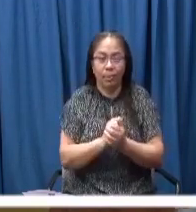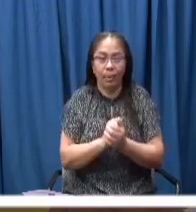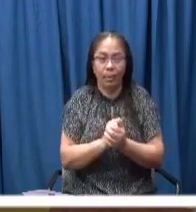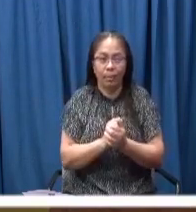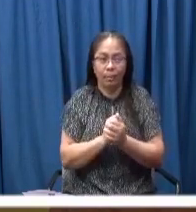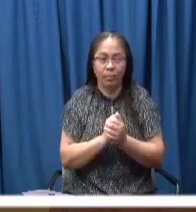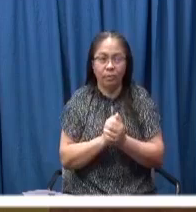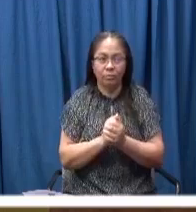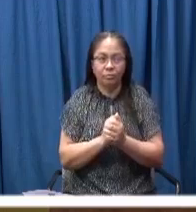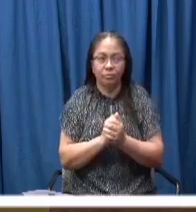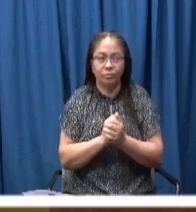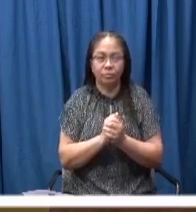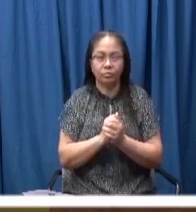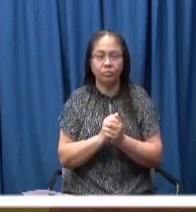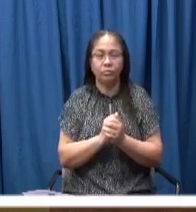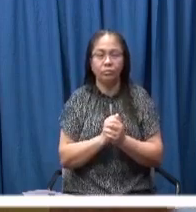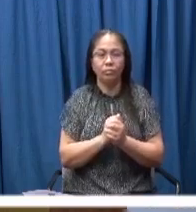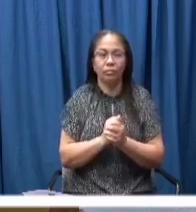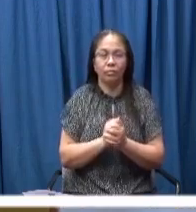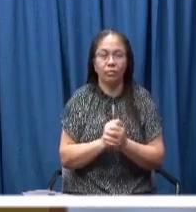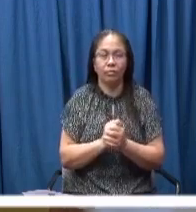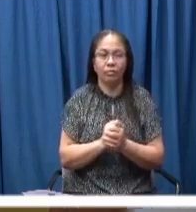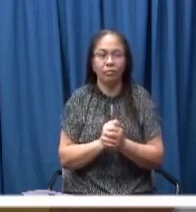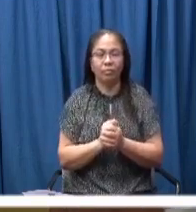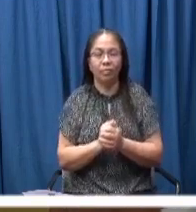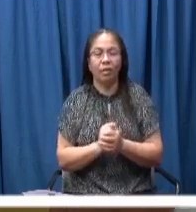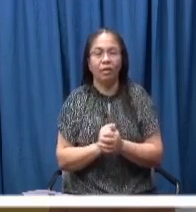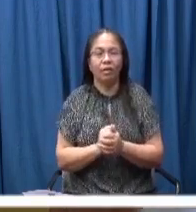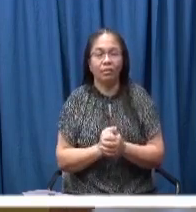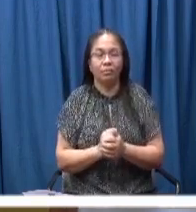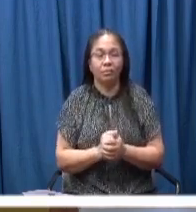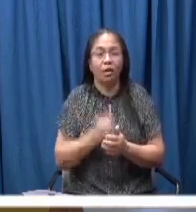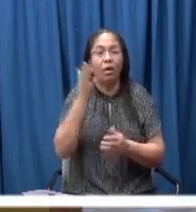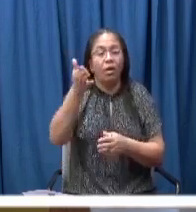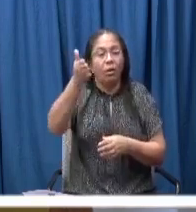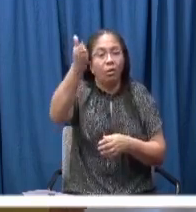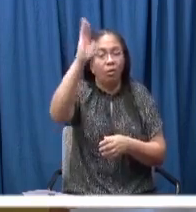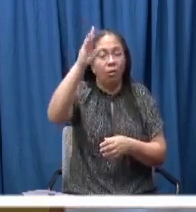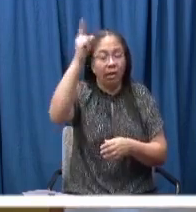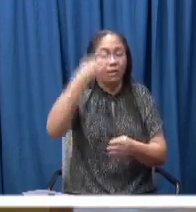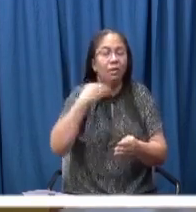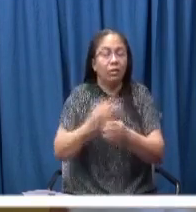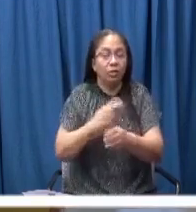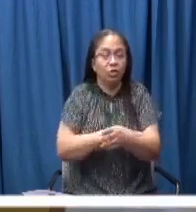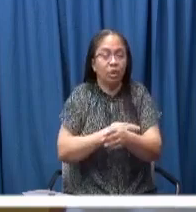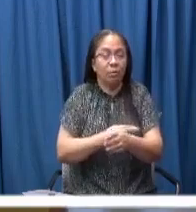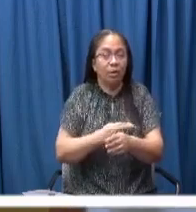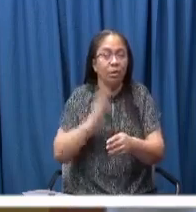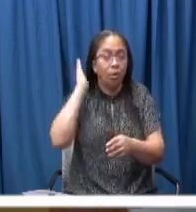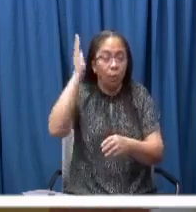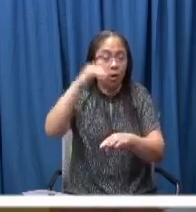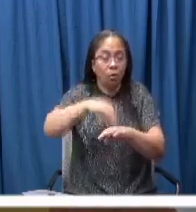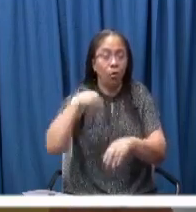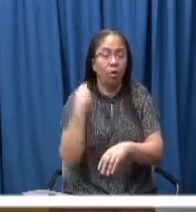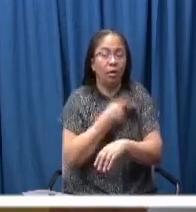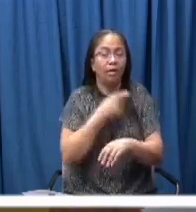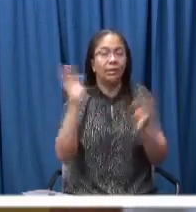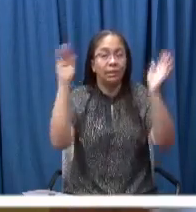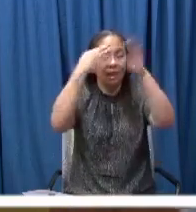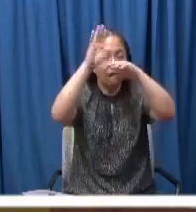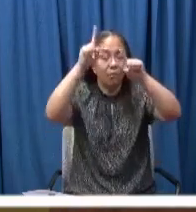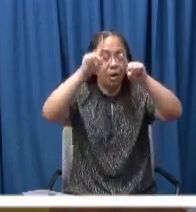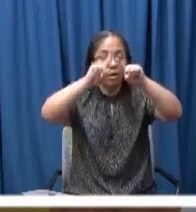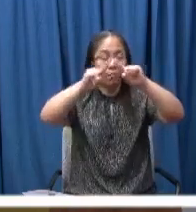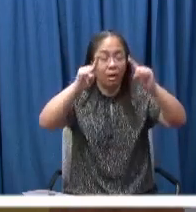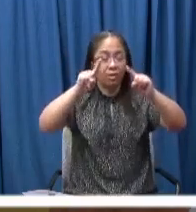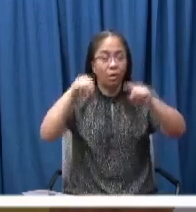The ultimate call of the Good Shepherd is to heaven. This is the ultimate call. When we allow our soul to